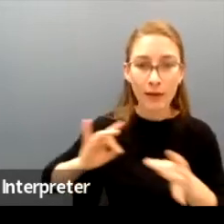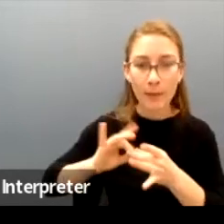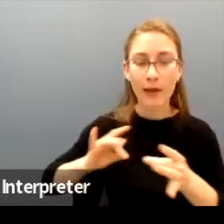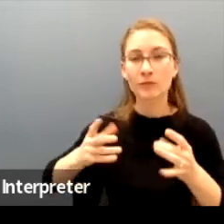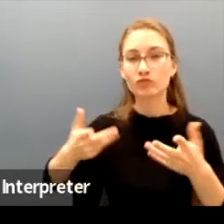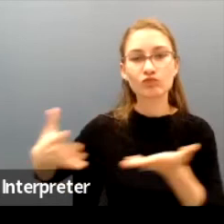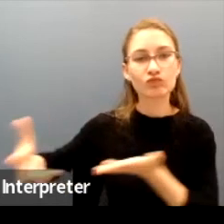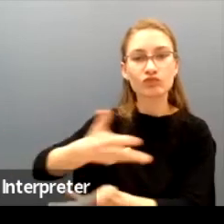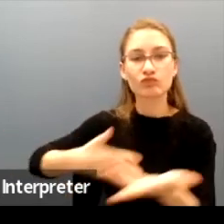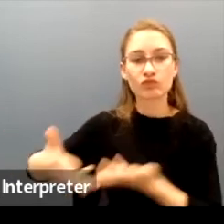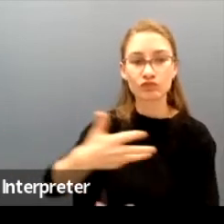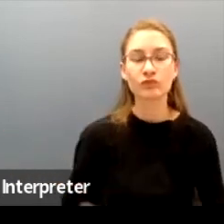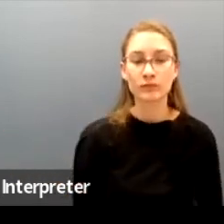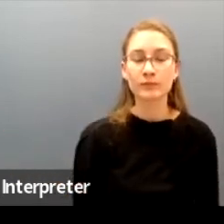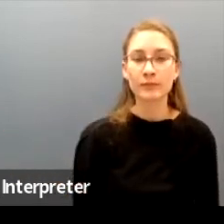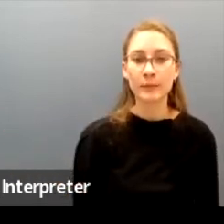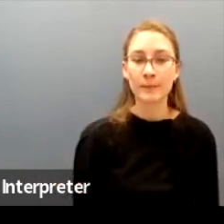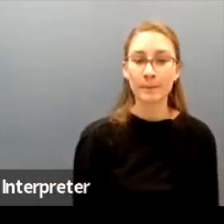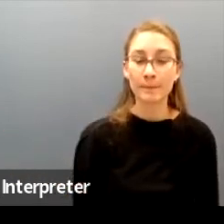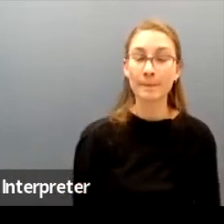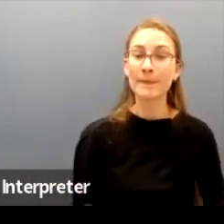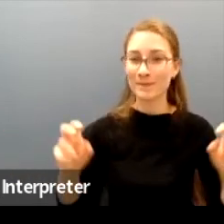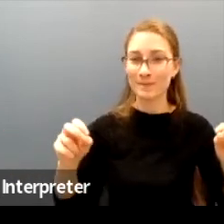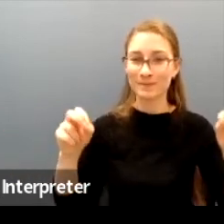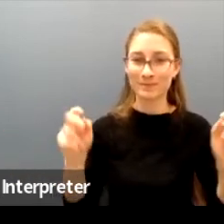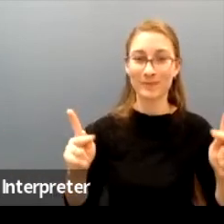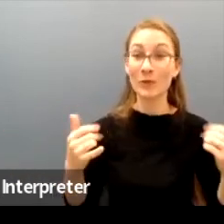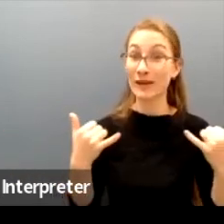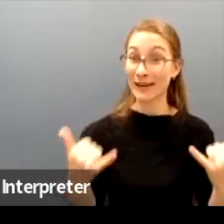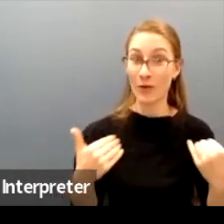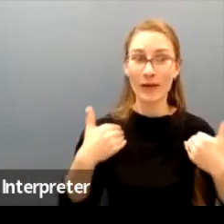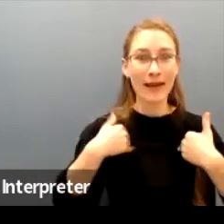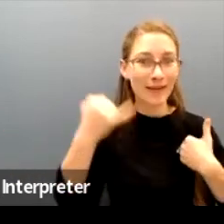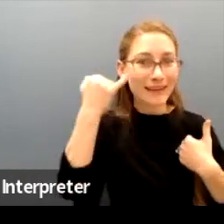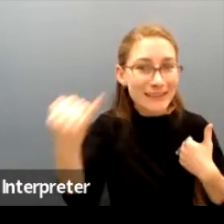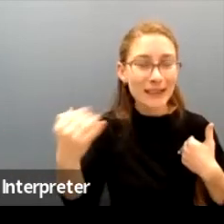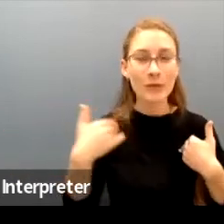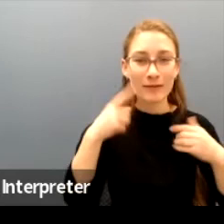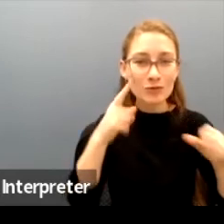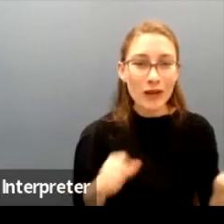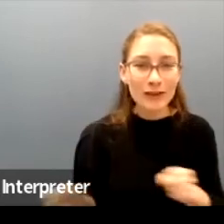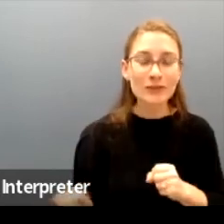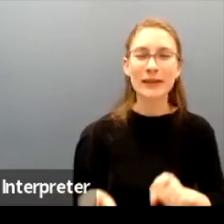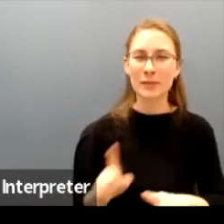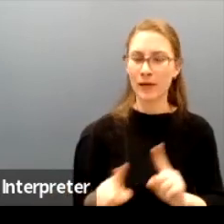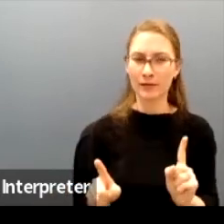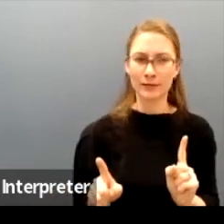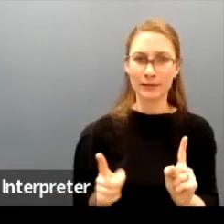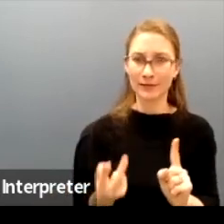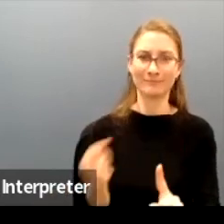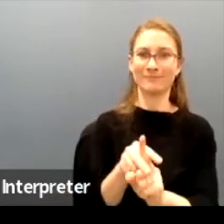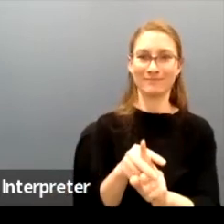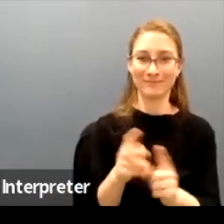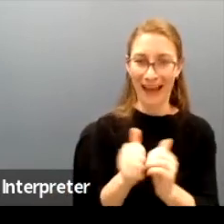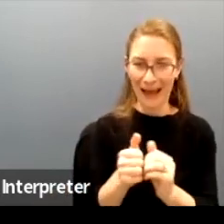All right, so now we kind of have these ideas, we have the strategies, but how? What do we do now? I don't